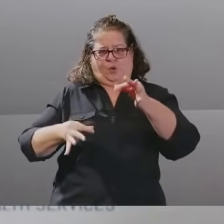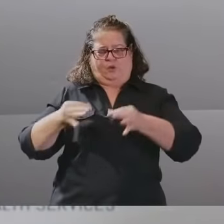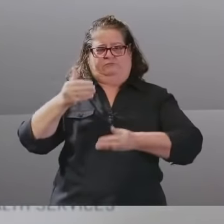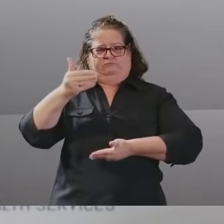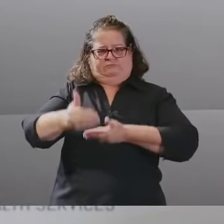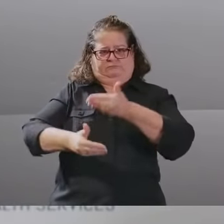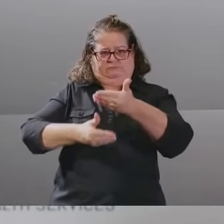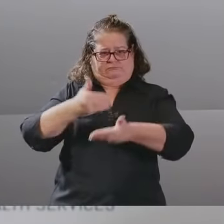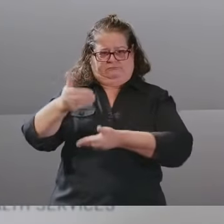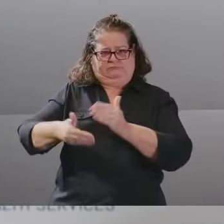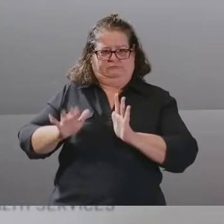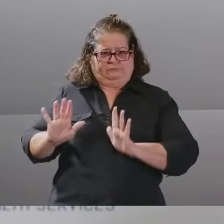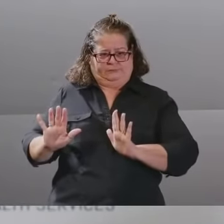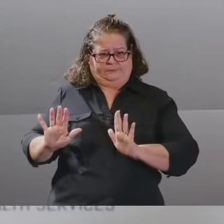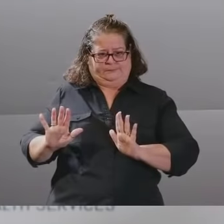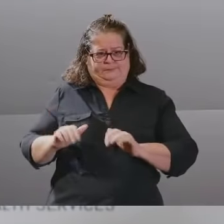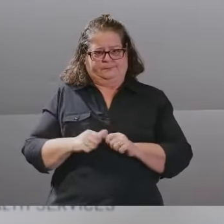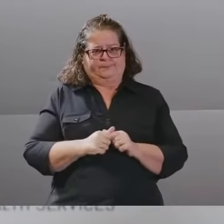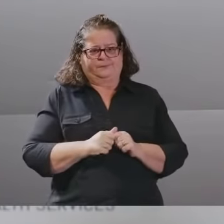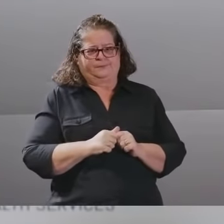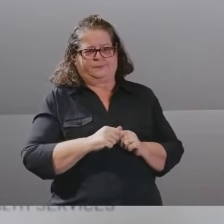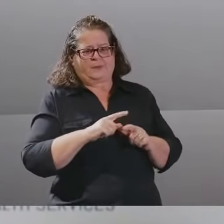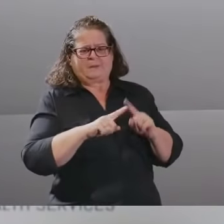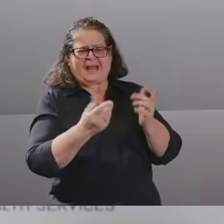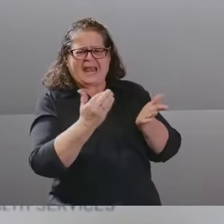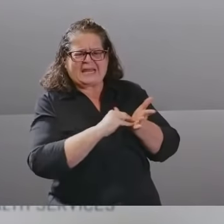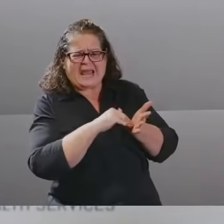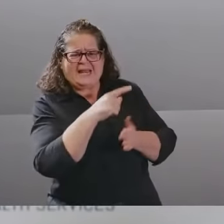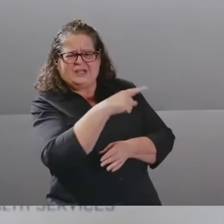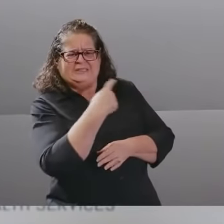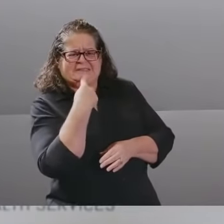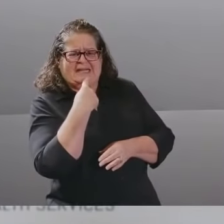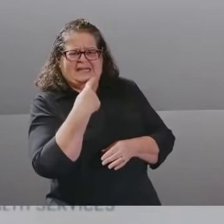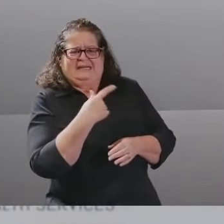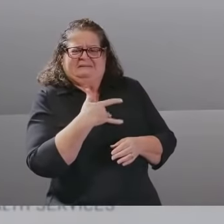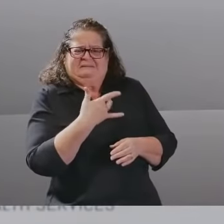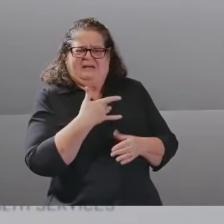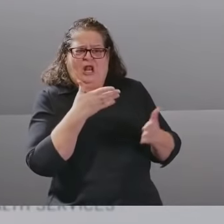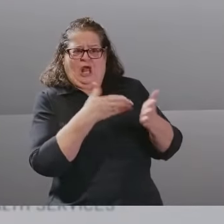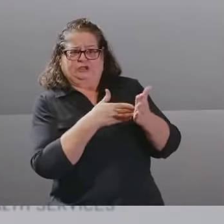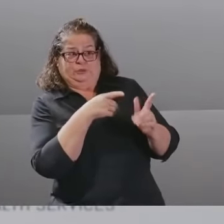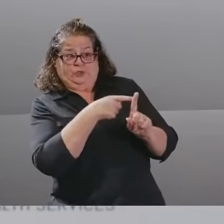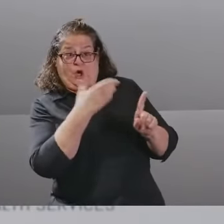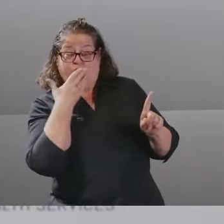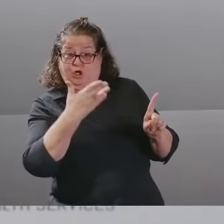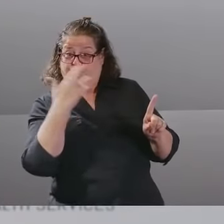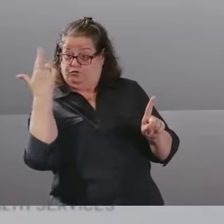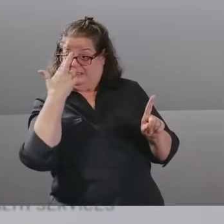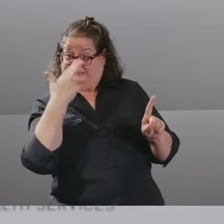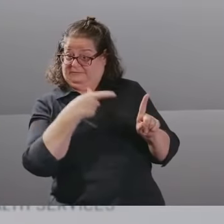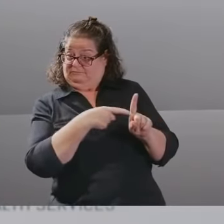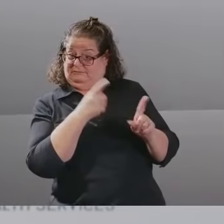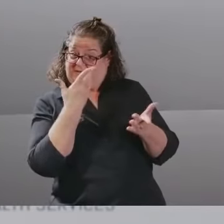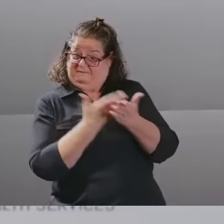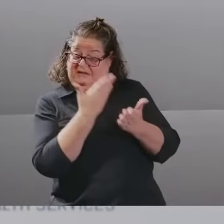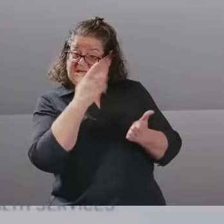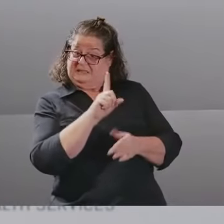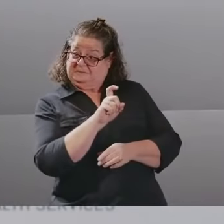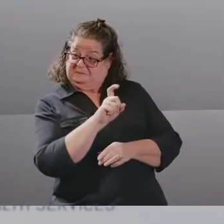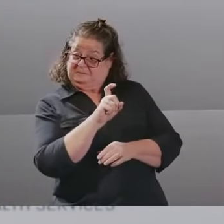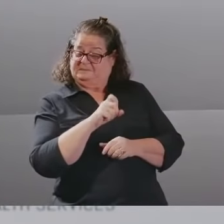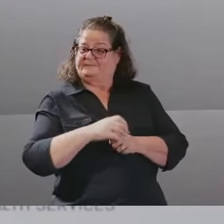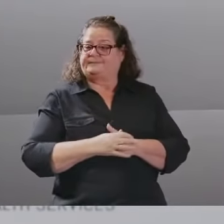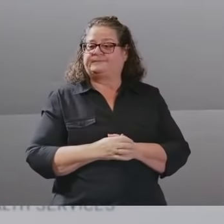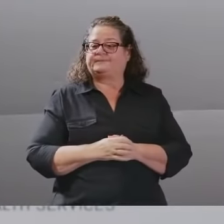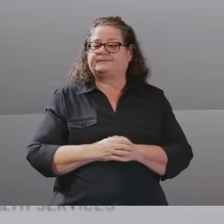So. Thank you very much, everyone. That's the time we have. We appreciate it. Thank you very much. So I want to close by saying thank you to everyone. Thank you